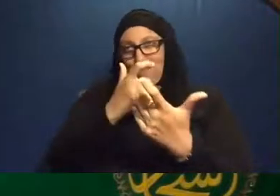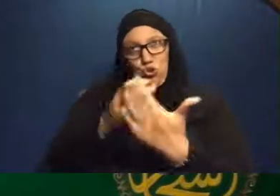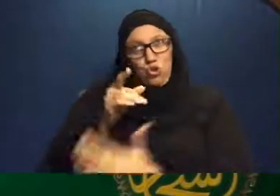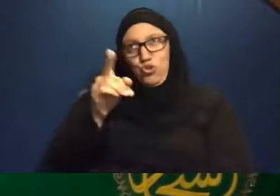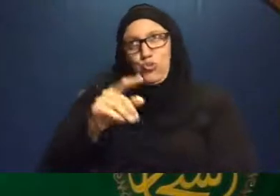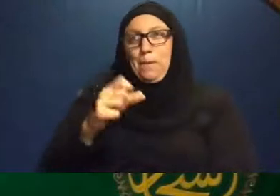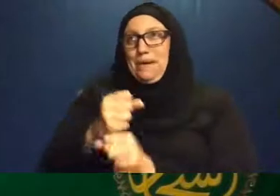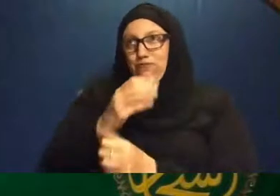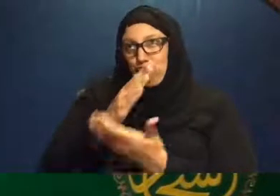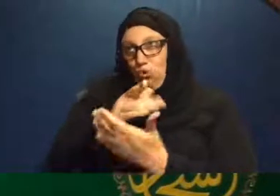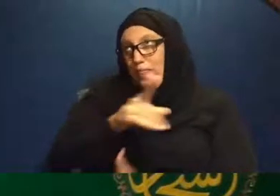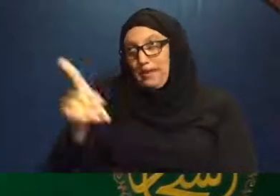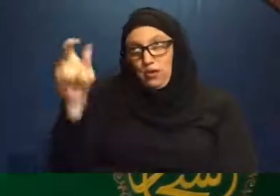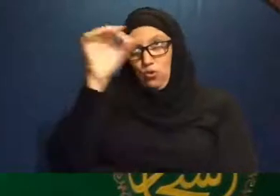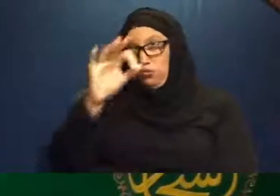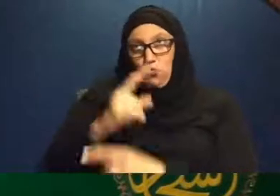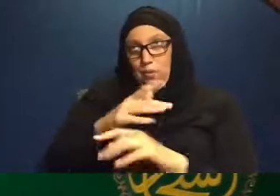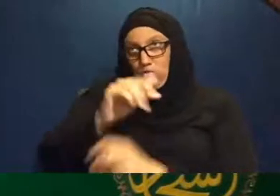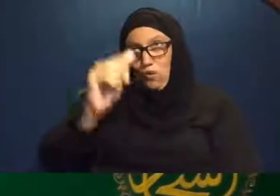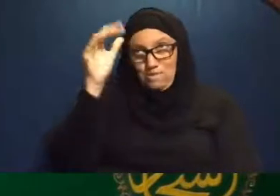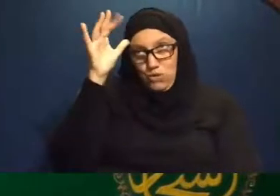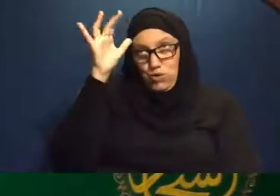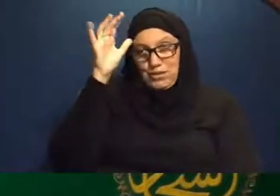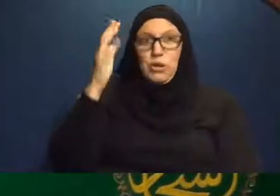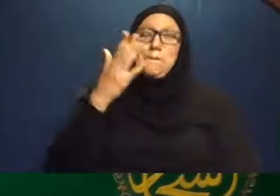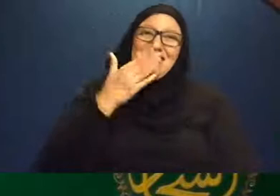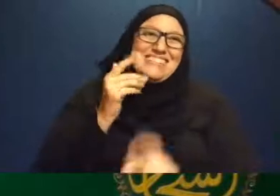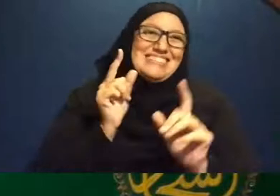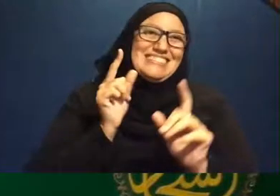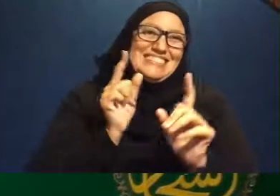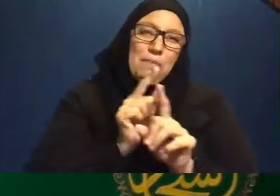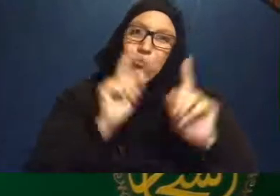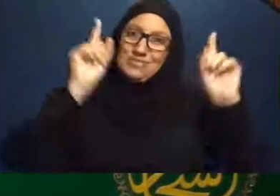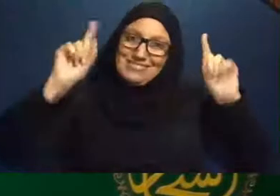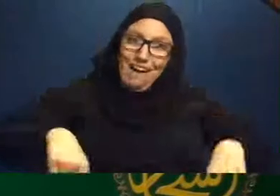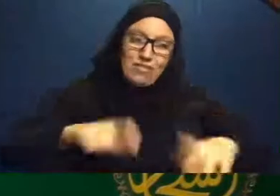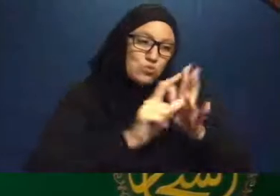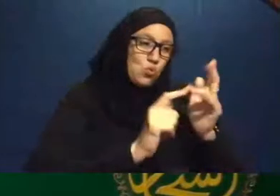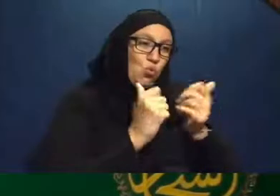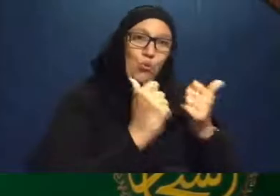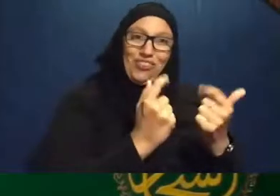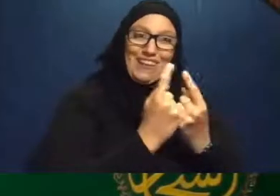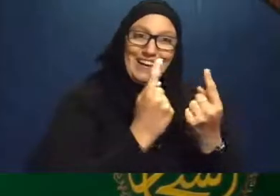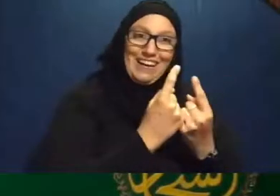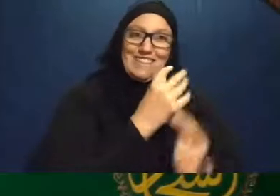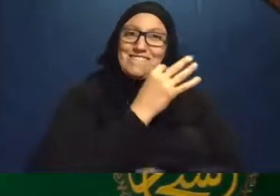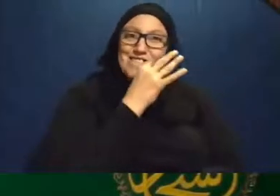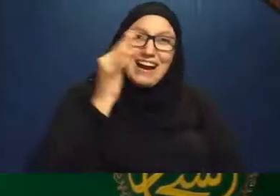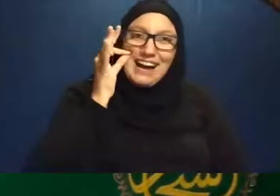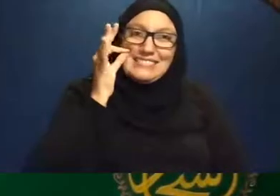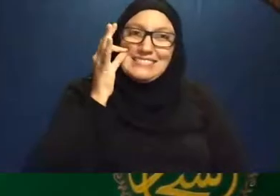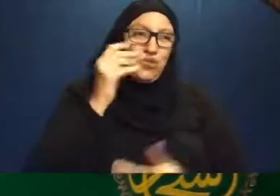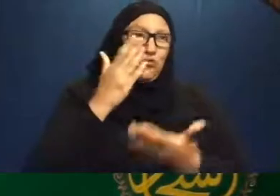are. How? Make sure that you are not undoing what you have spun, what you have